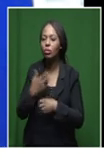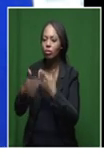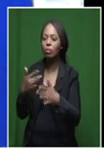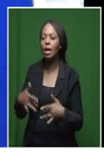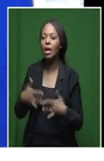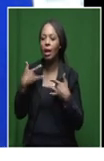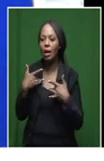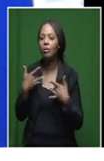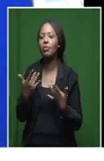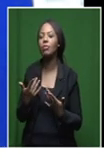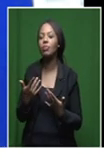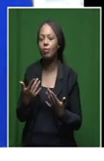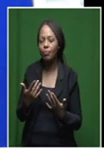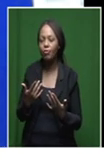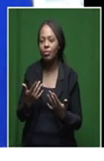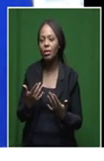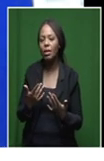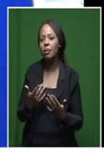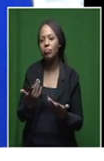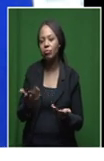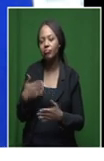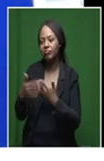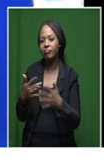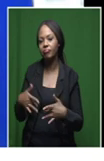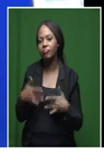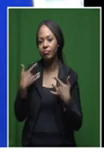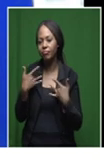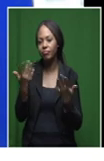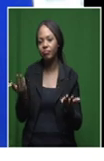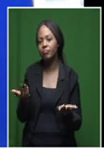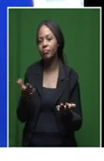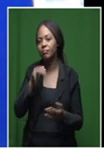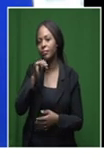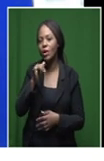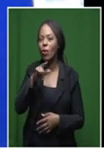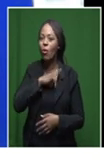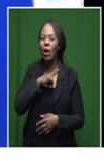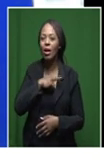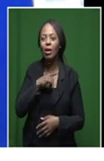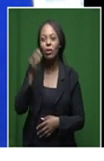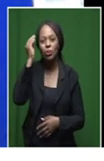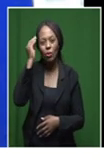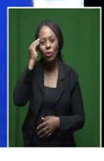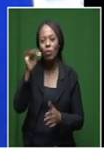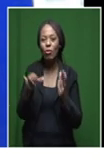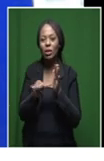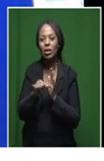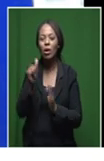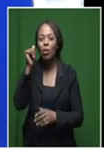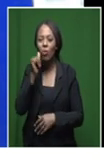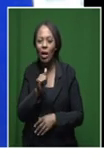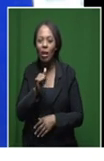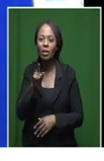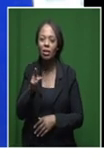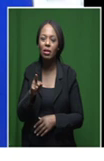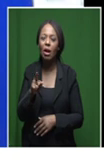lives, as they were for as long as they can. When you get older, I think it's important to start having conversations